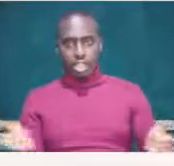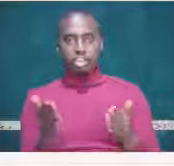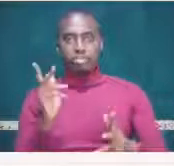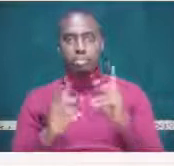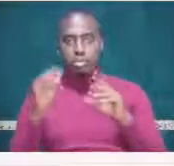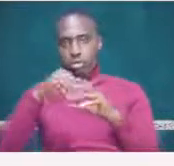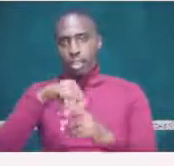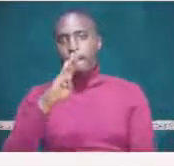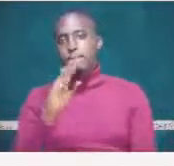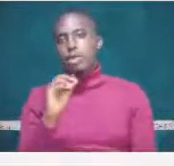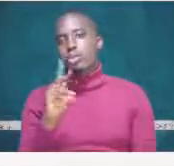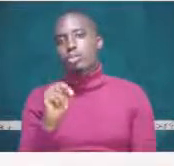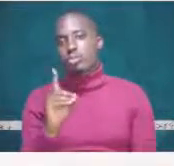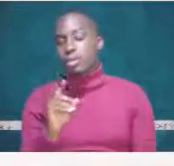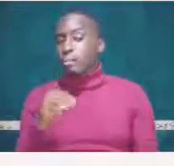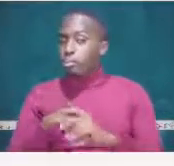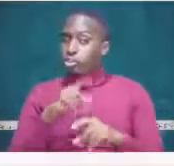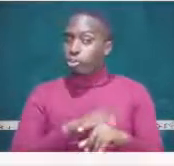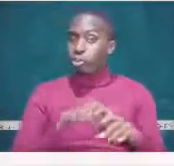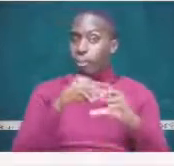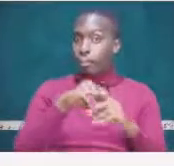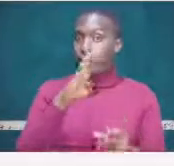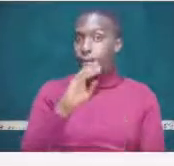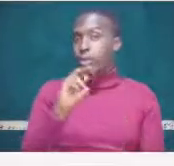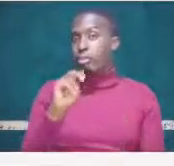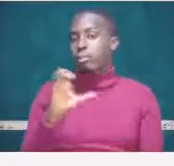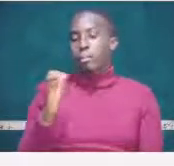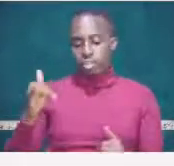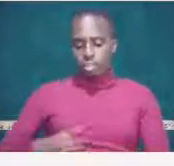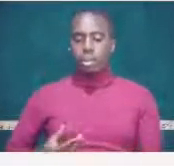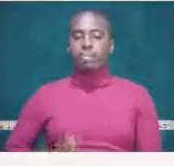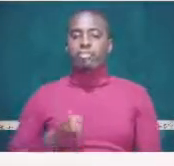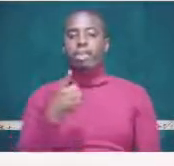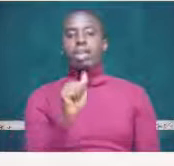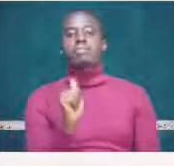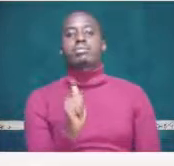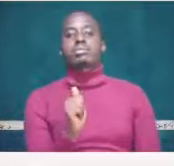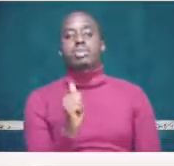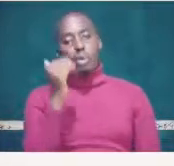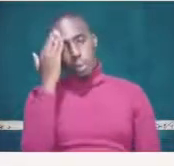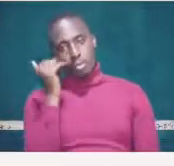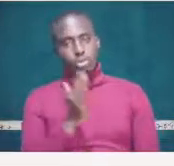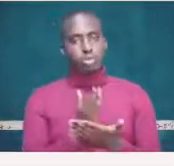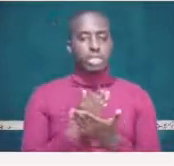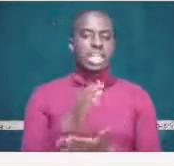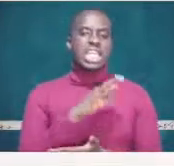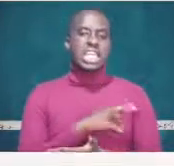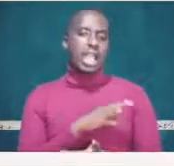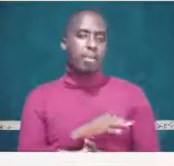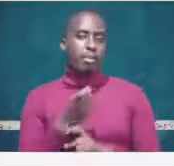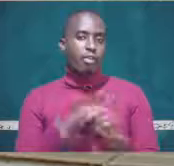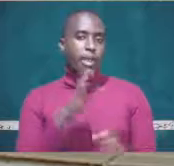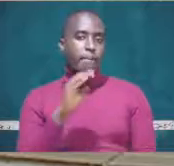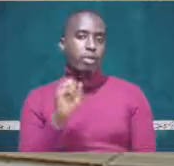in bonds. Instead of investing in bonds, they will hold money in cash. Because the income on a bond